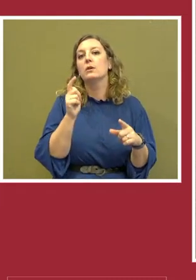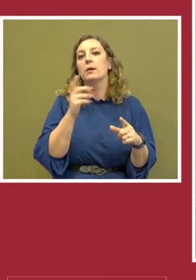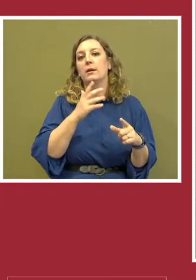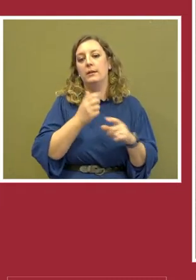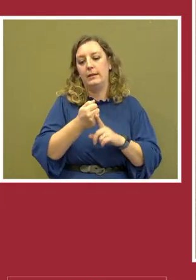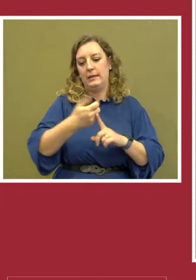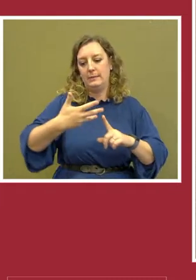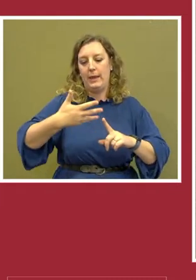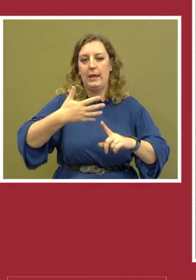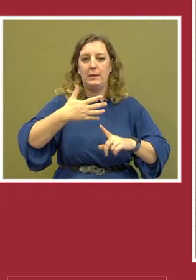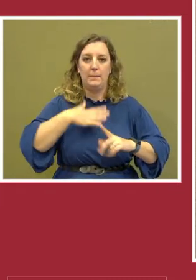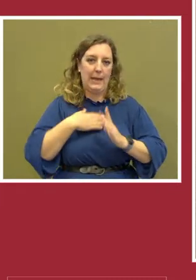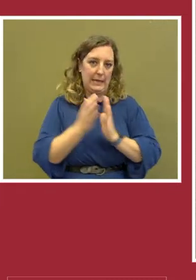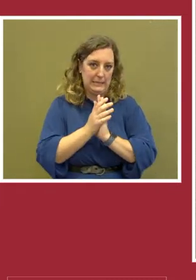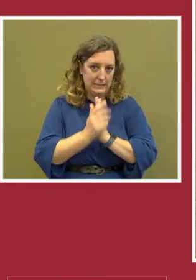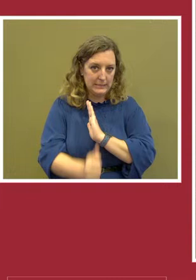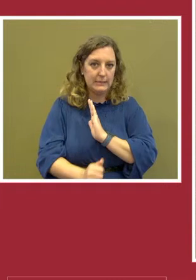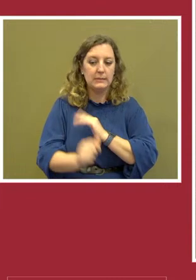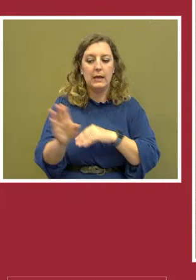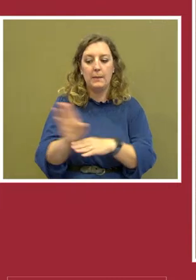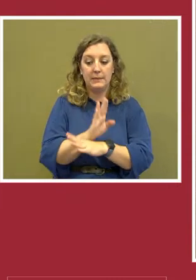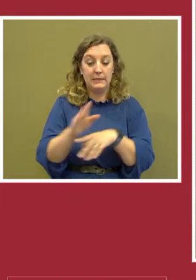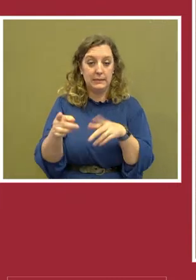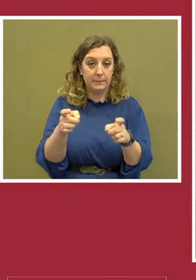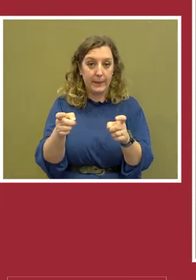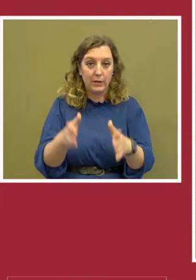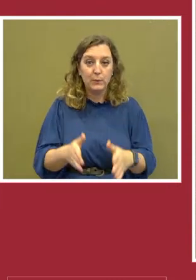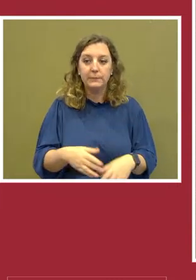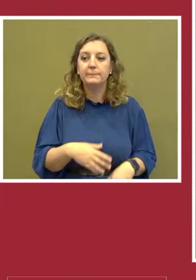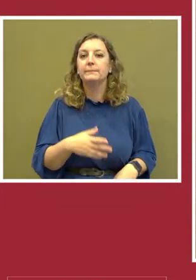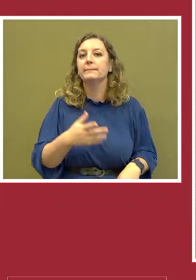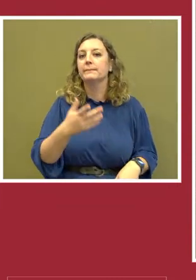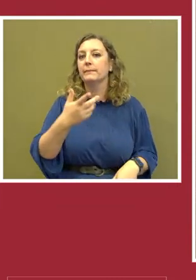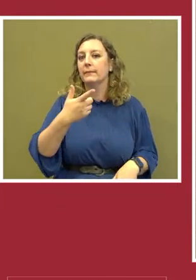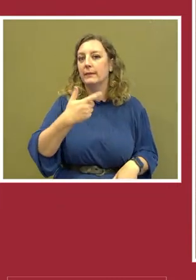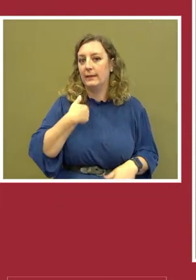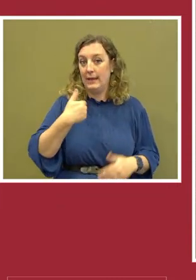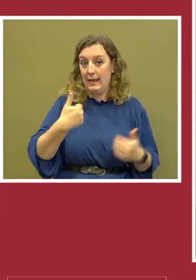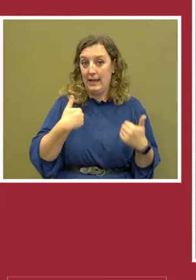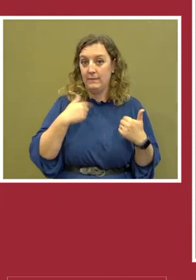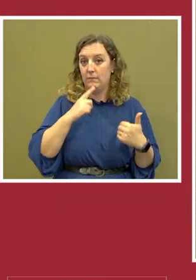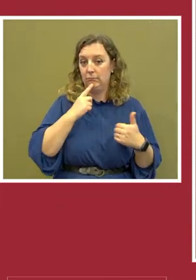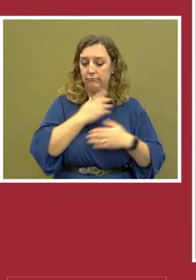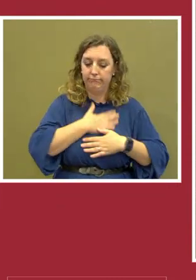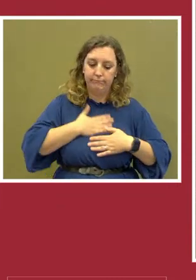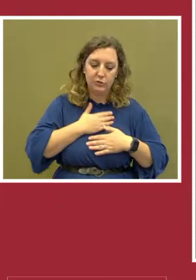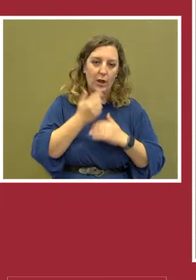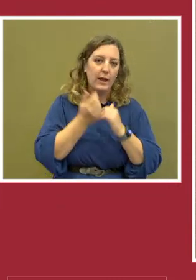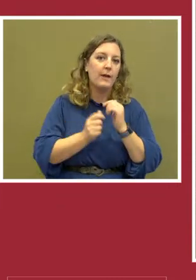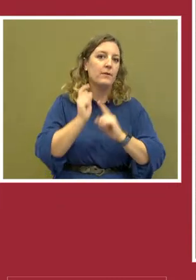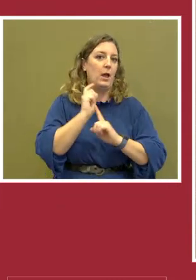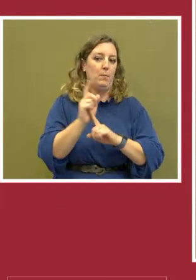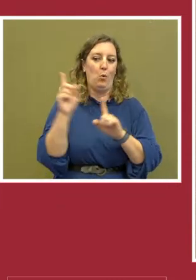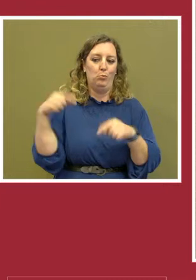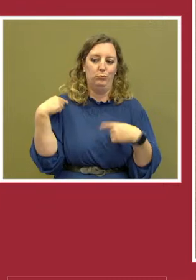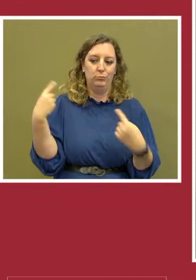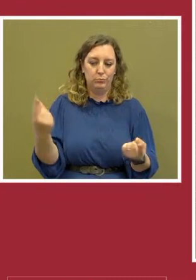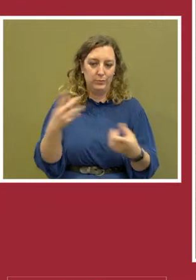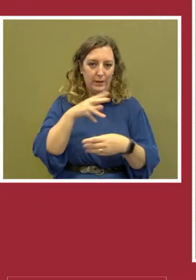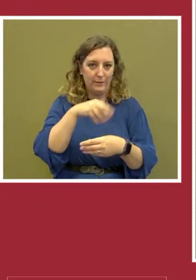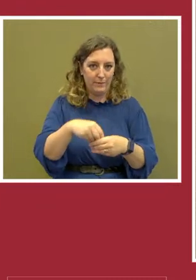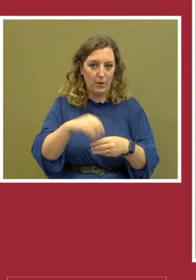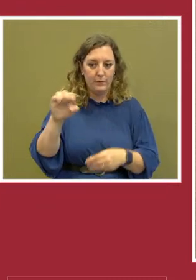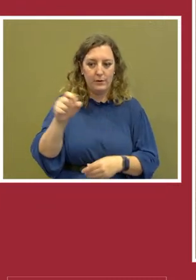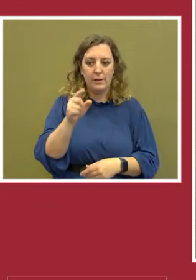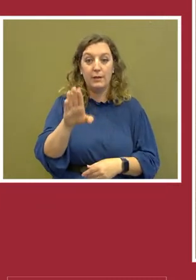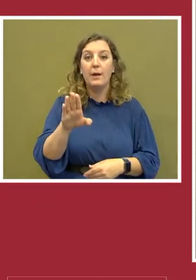expand my repertoire in just business management. I have really enjoyed every moment that I have been a part of the